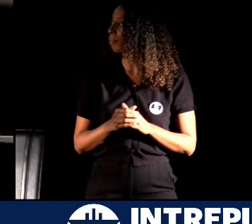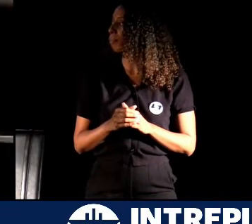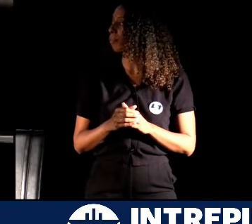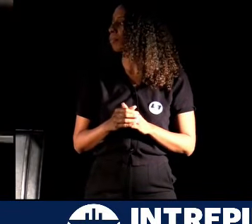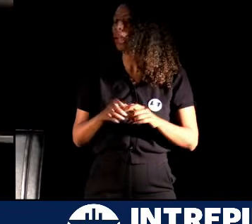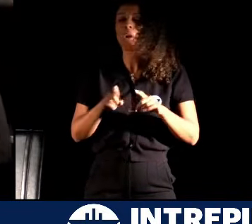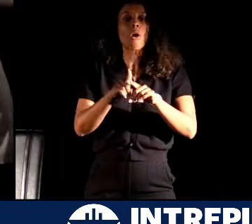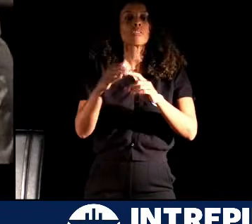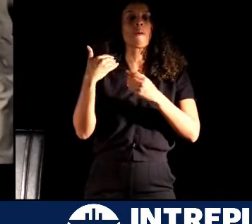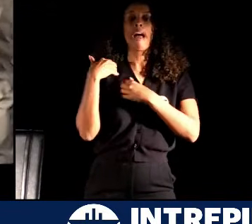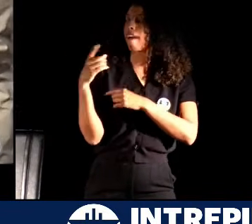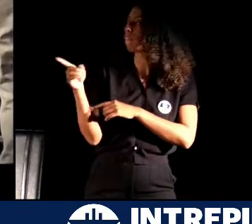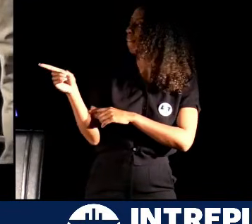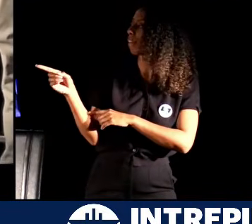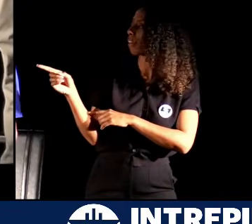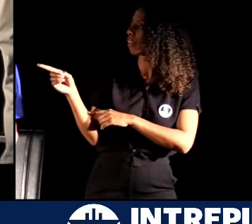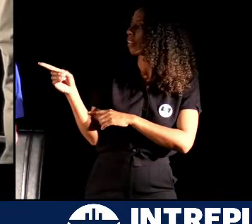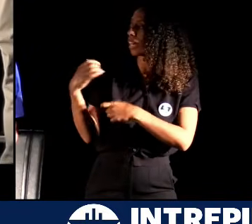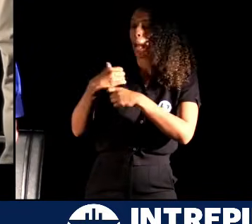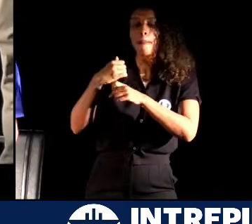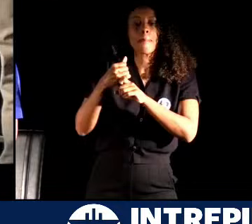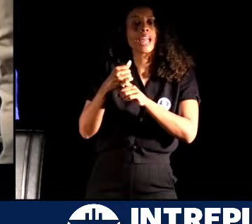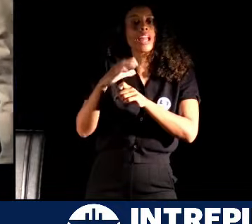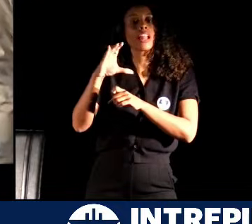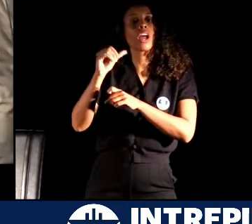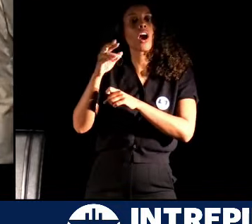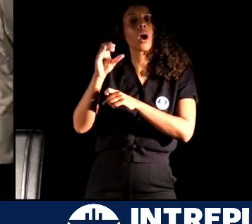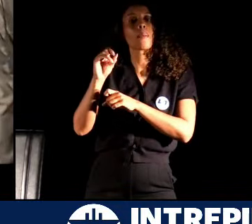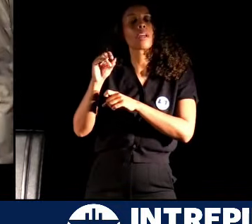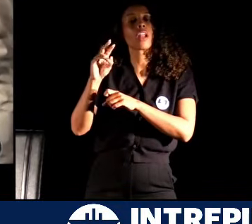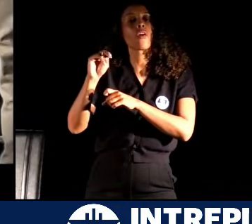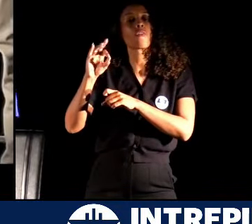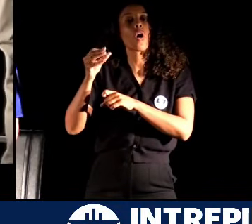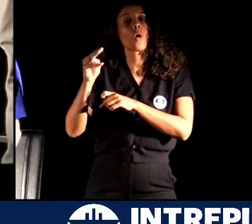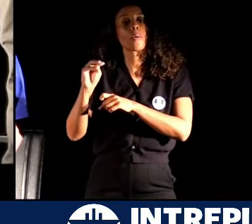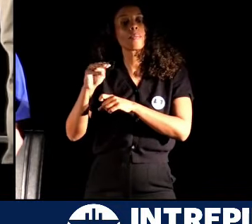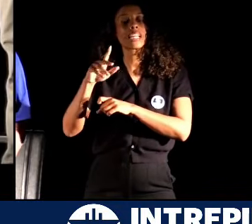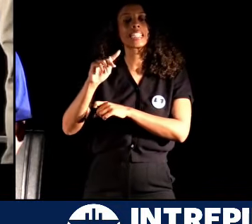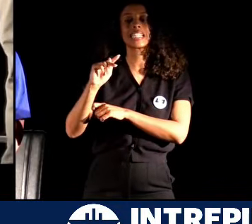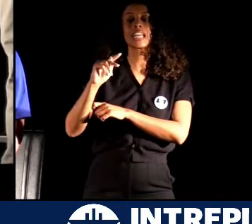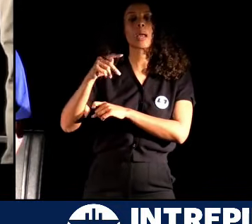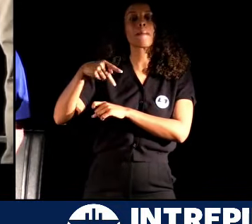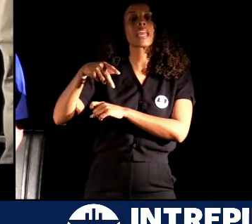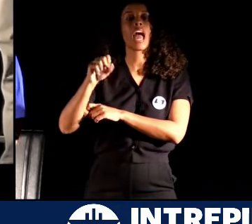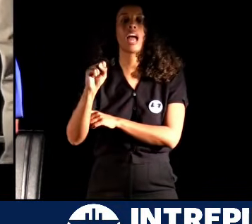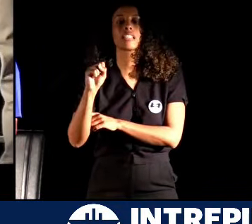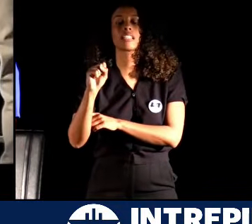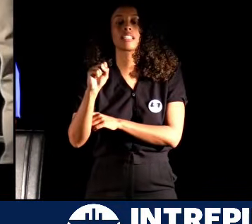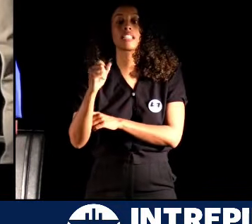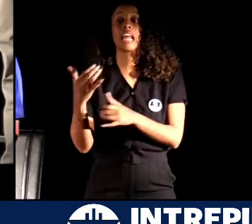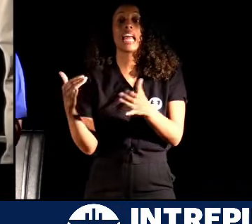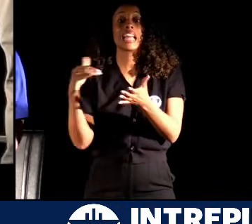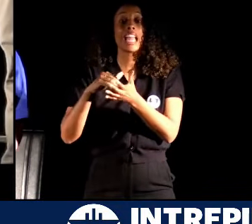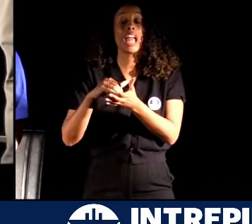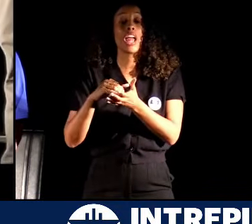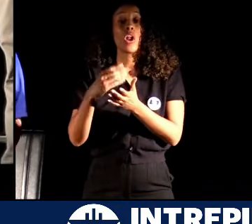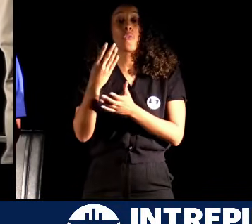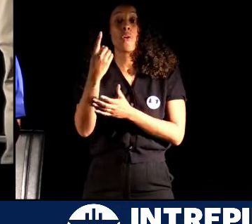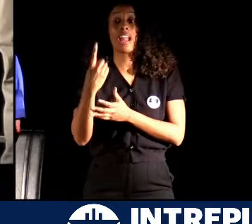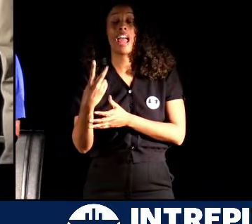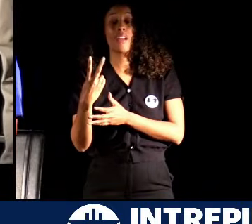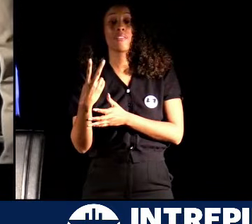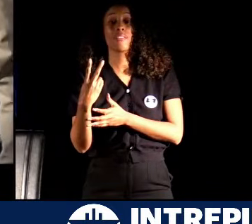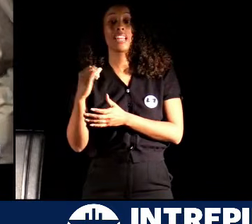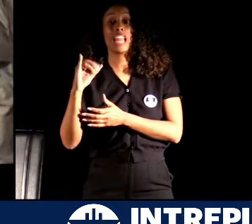You also have, here's them making the carbon-carbon foam TPS. Again, 4.5 inches takes you from 1,000